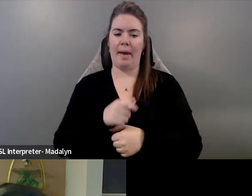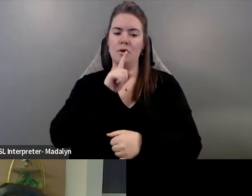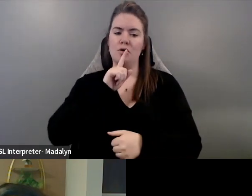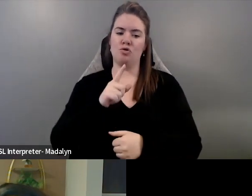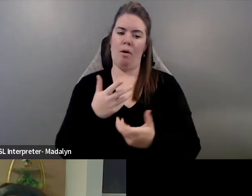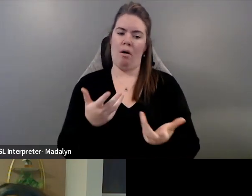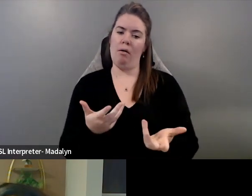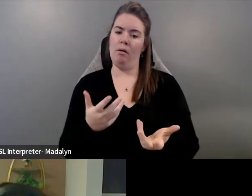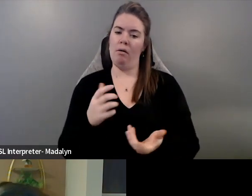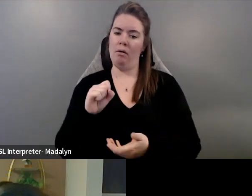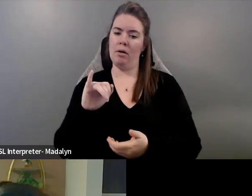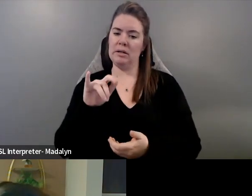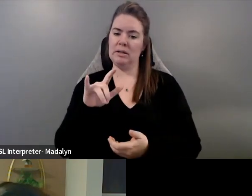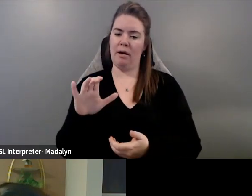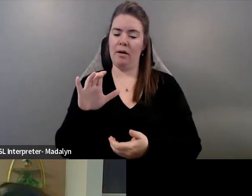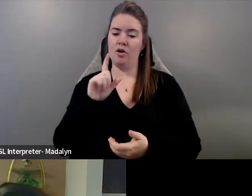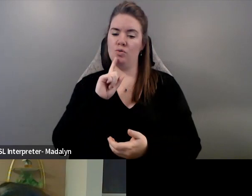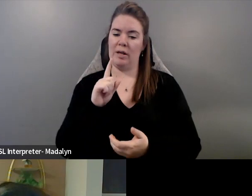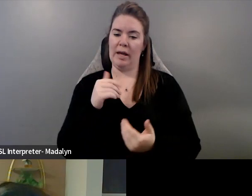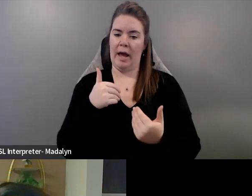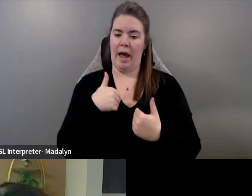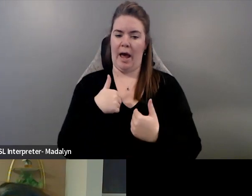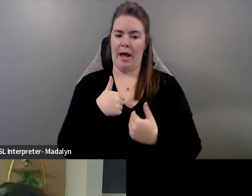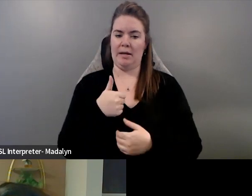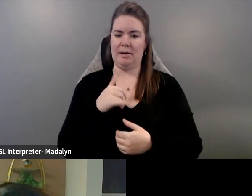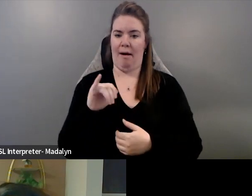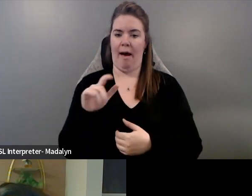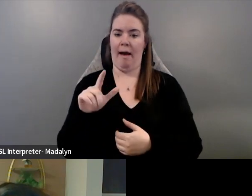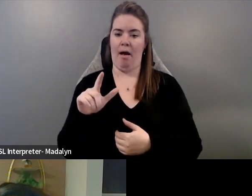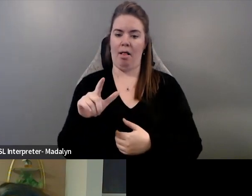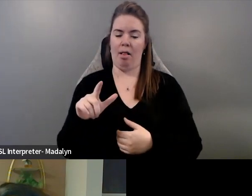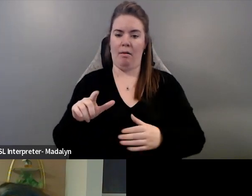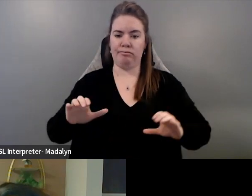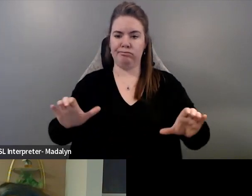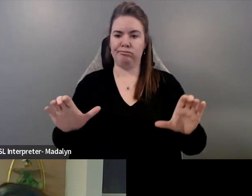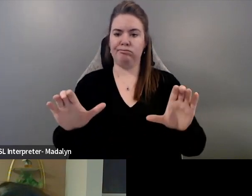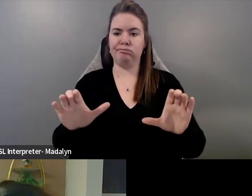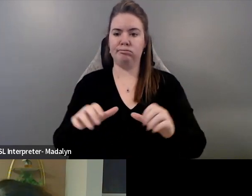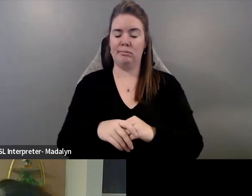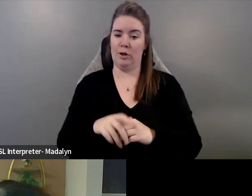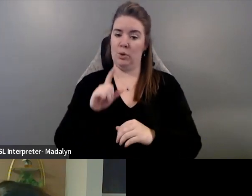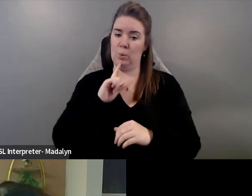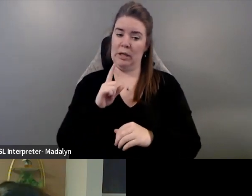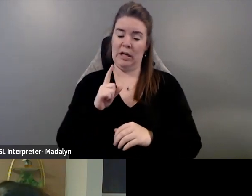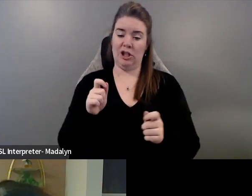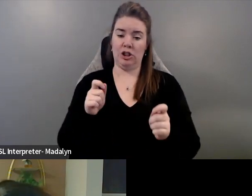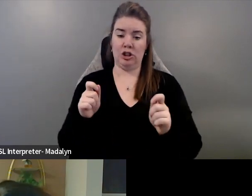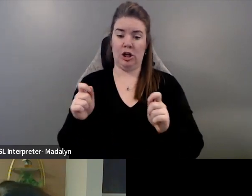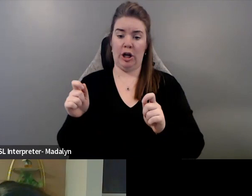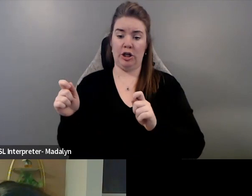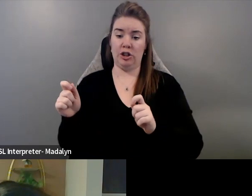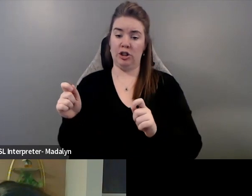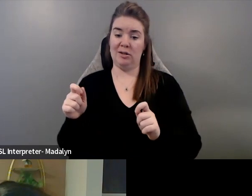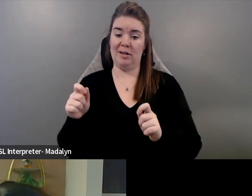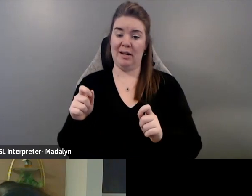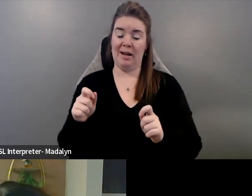some kind of say in the IL movement in each state. And some of that was changed a little bit. And this autonomy